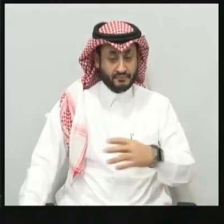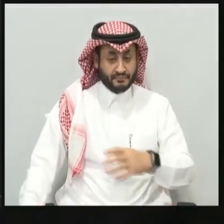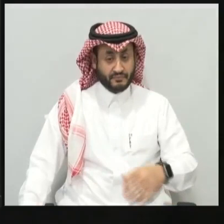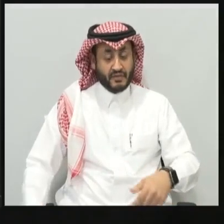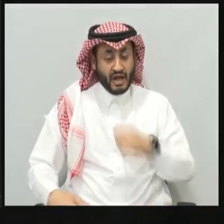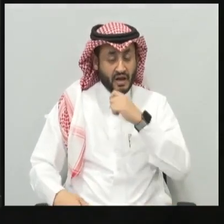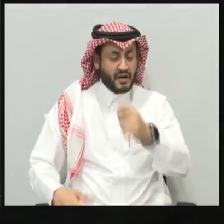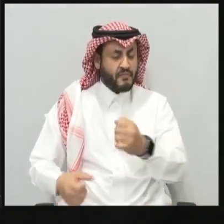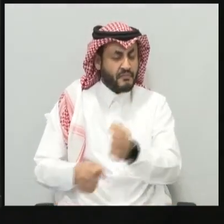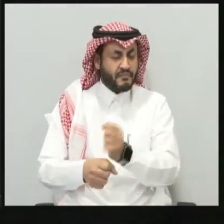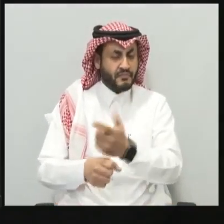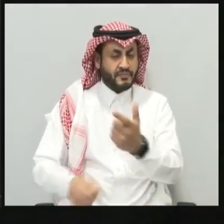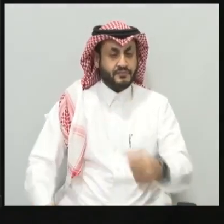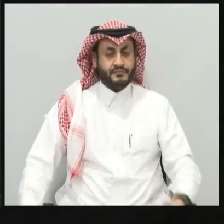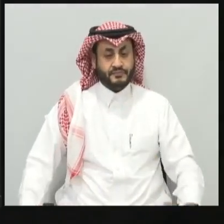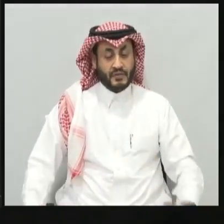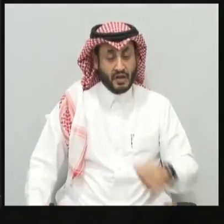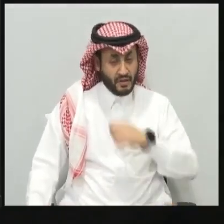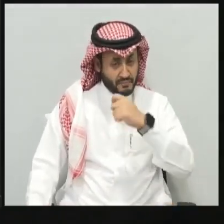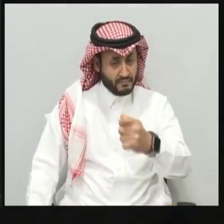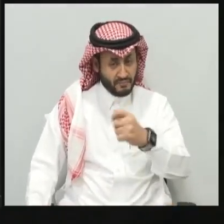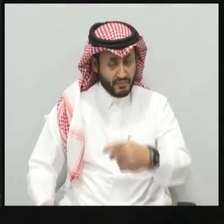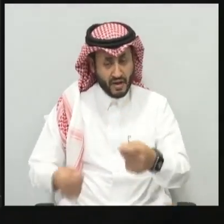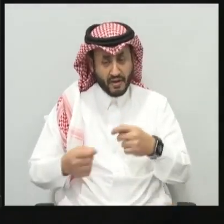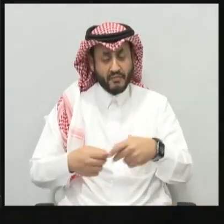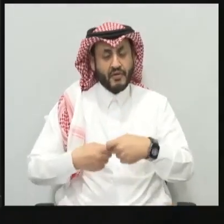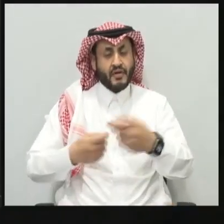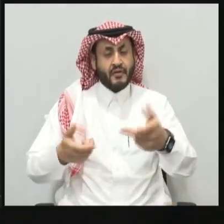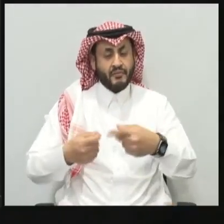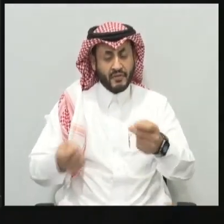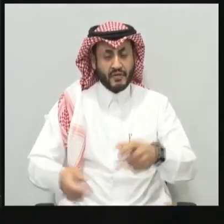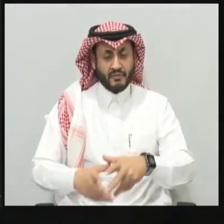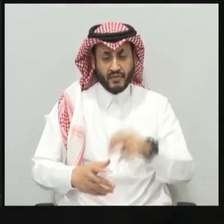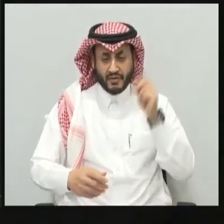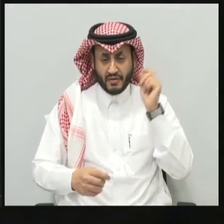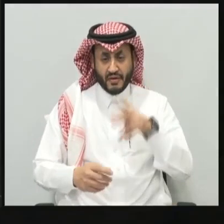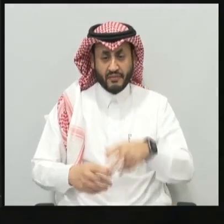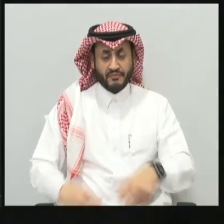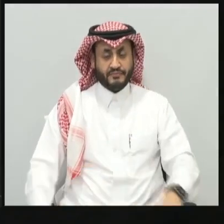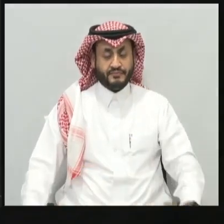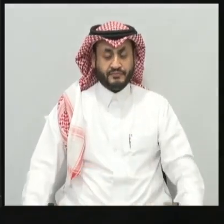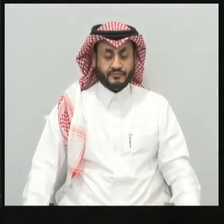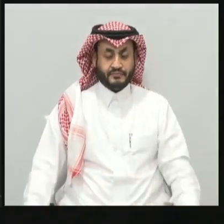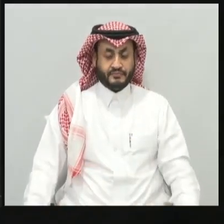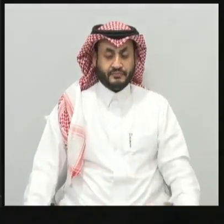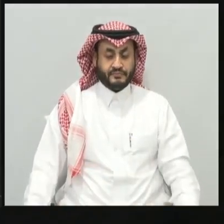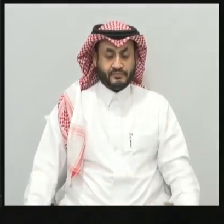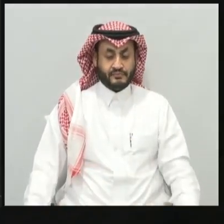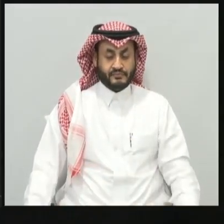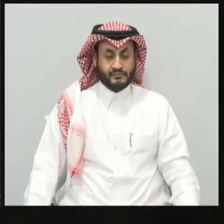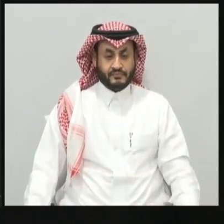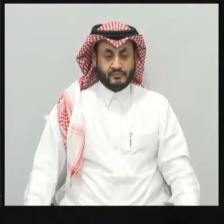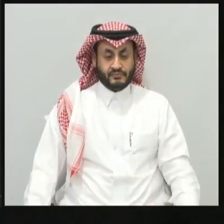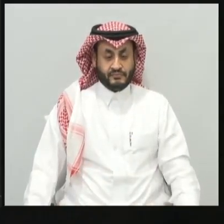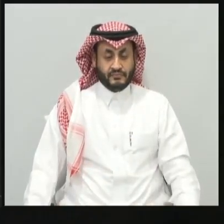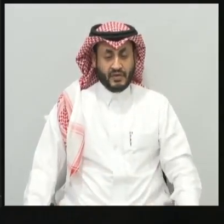the reporter? The reporter reports the news to his news agency or the newspaper. So here we